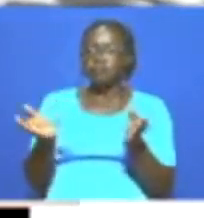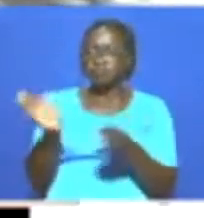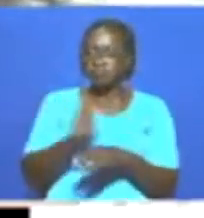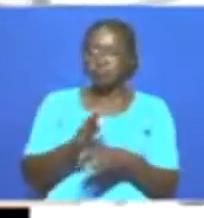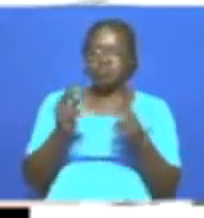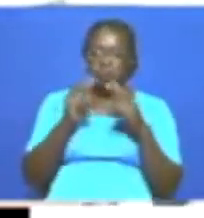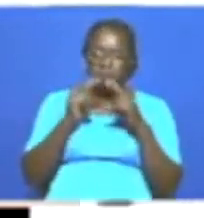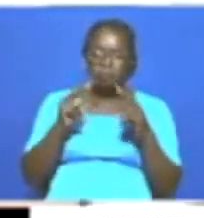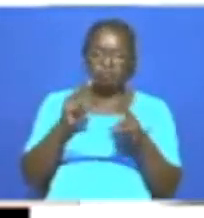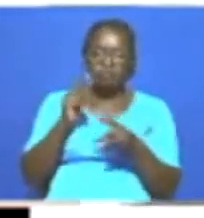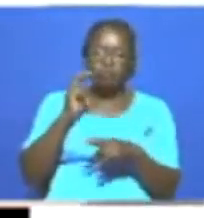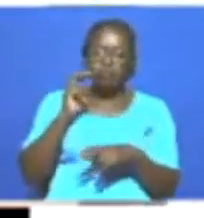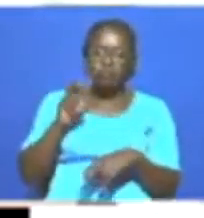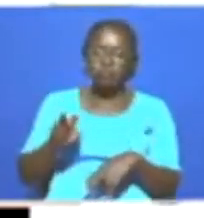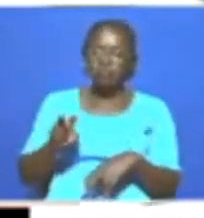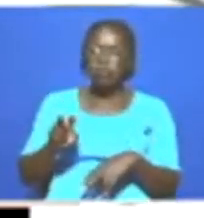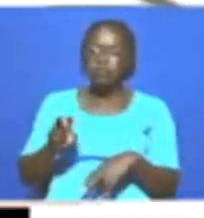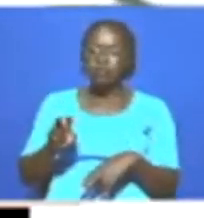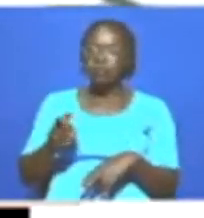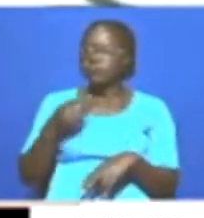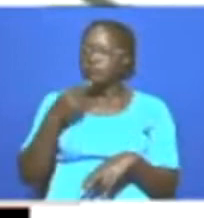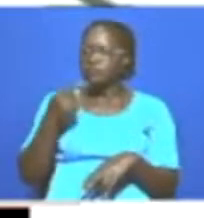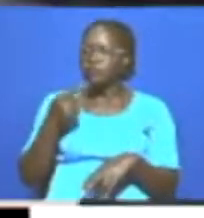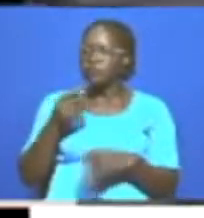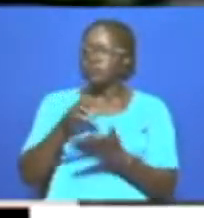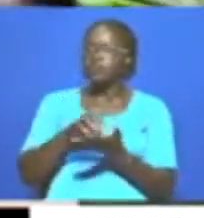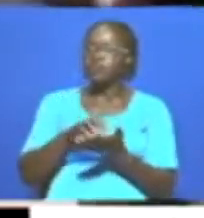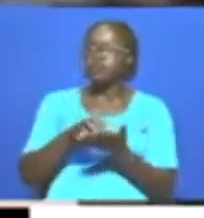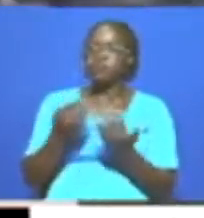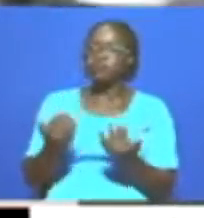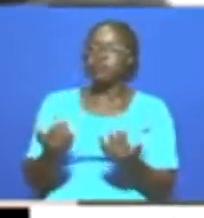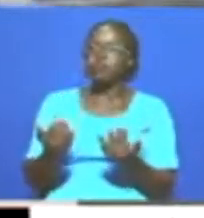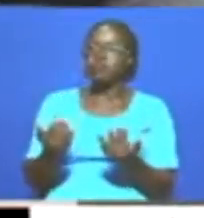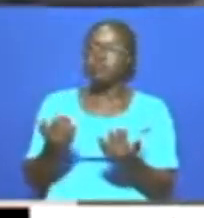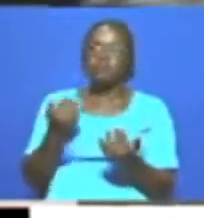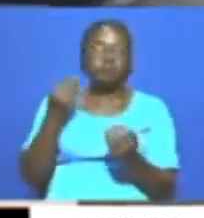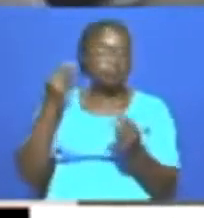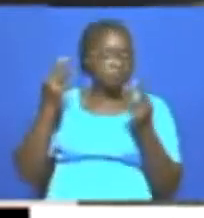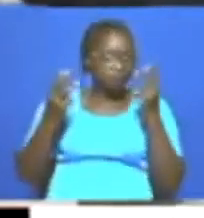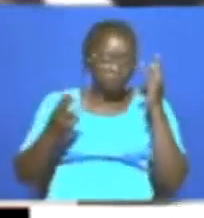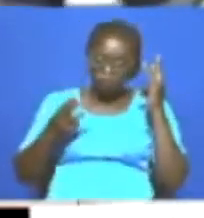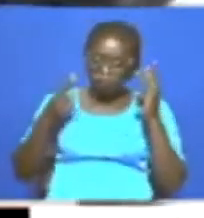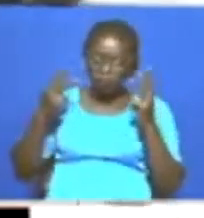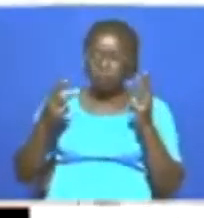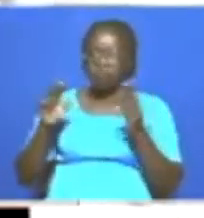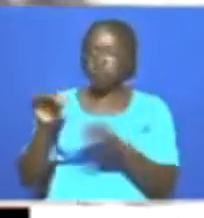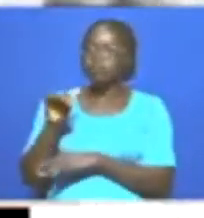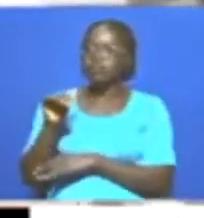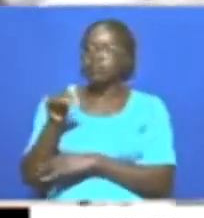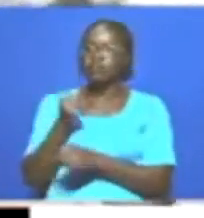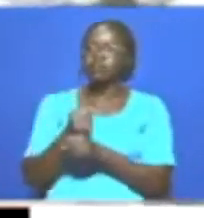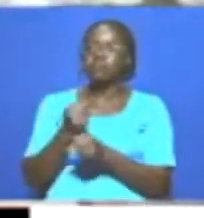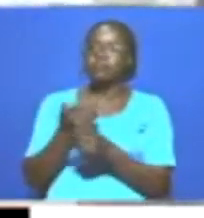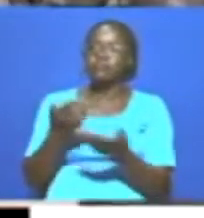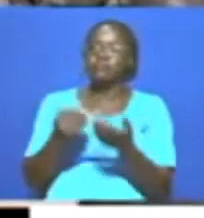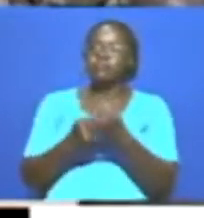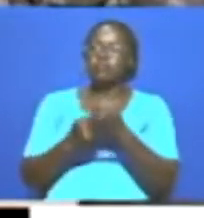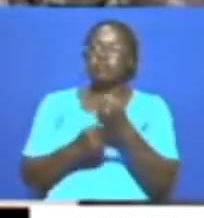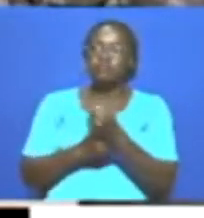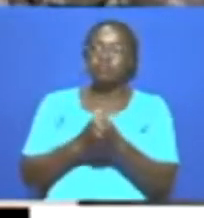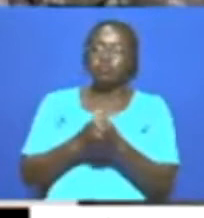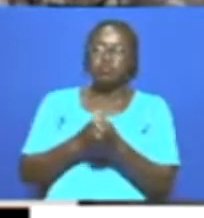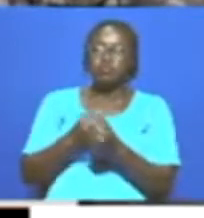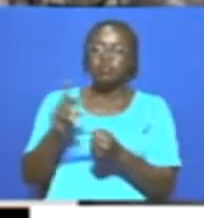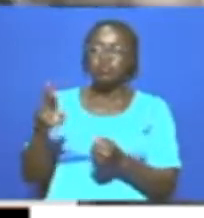Ukraine. Li said the current situation in Ukraine is worrisome and urged that efforts be made to support Russia and